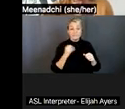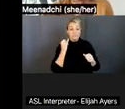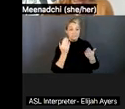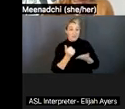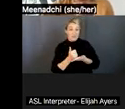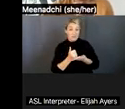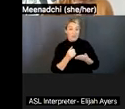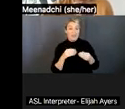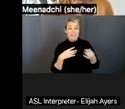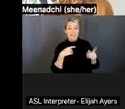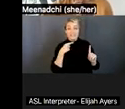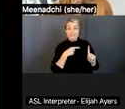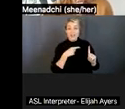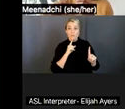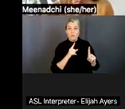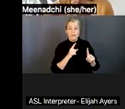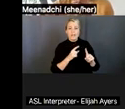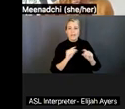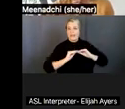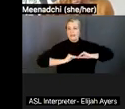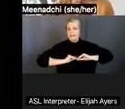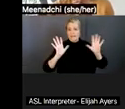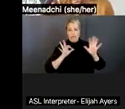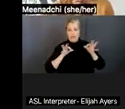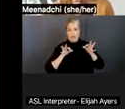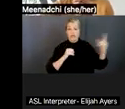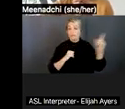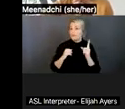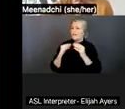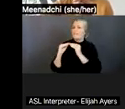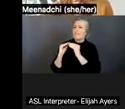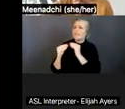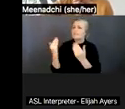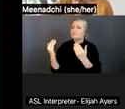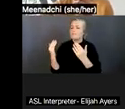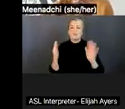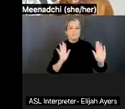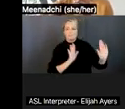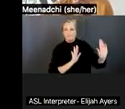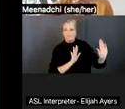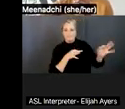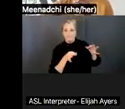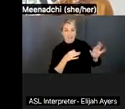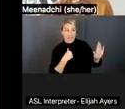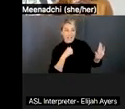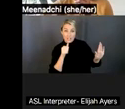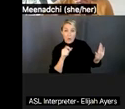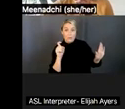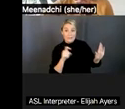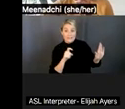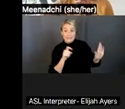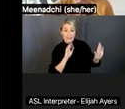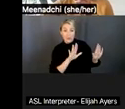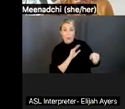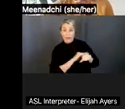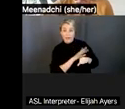is giving them concrete instructions. They're going to want to come in and try and fix everything. Cut them off at the pass, right? I don't need your advice. I don't need